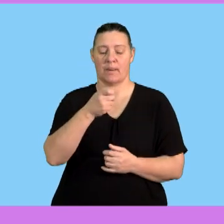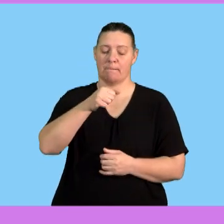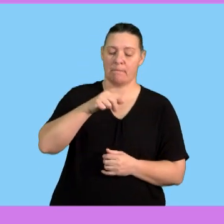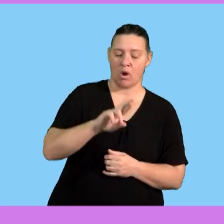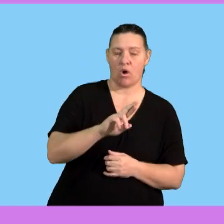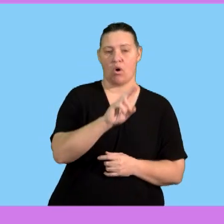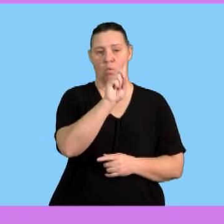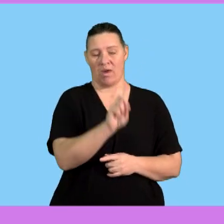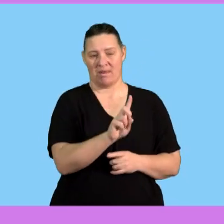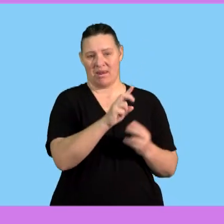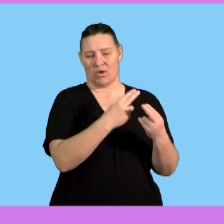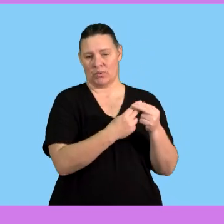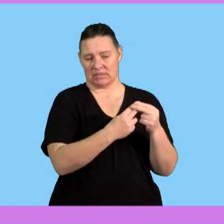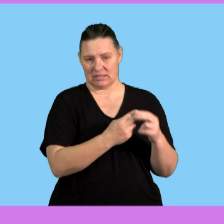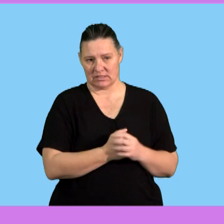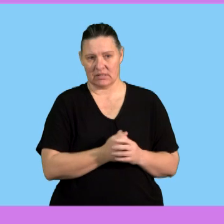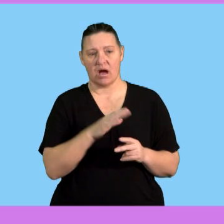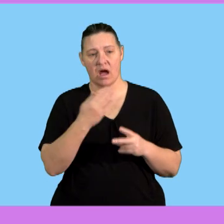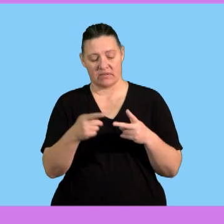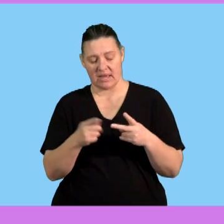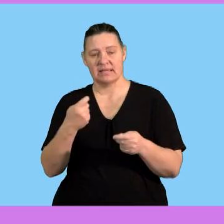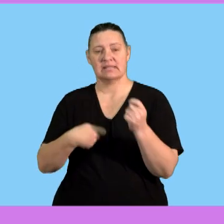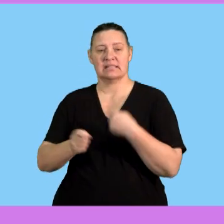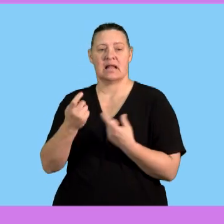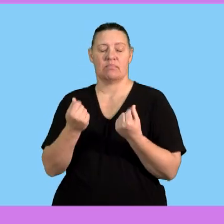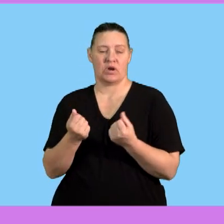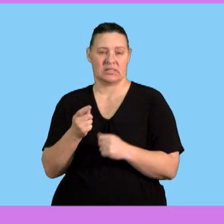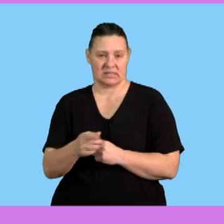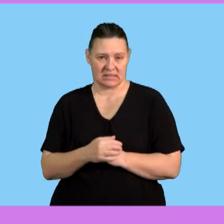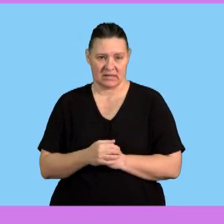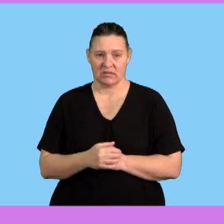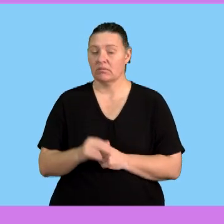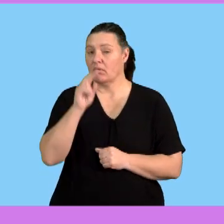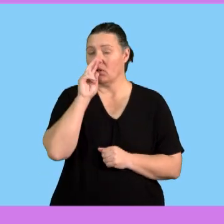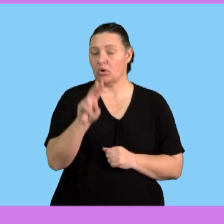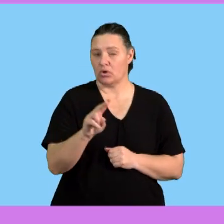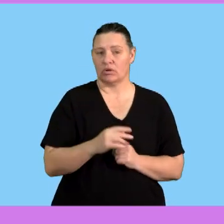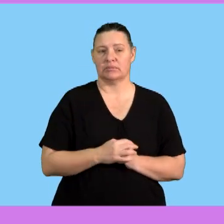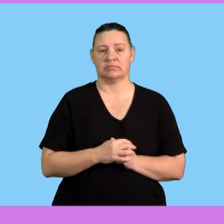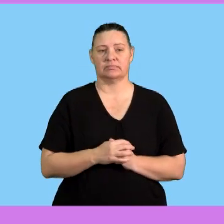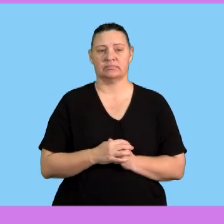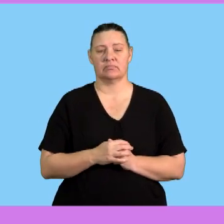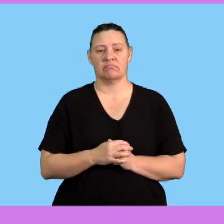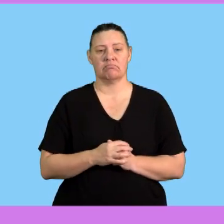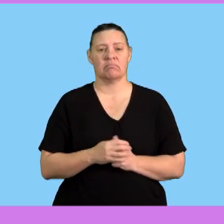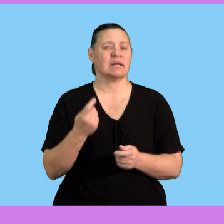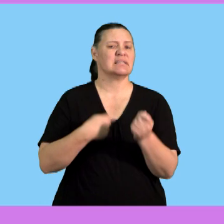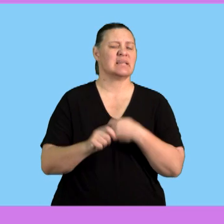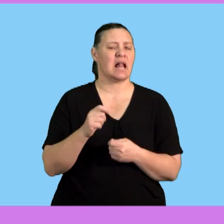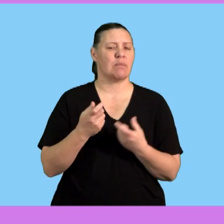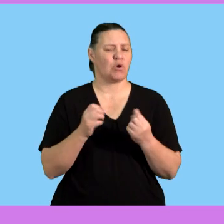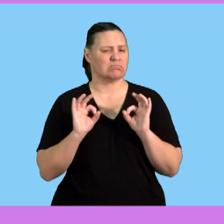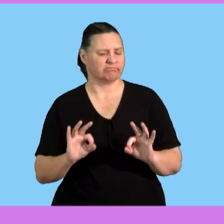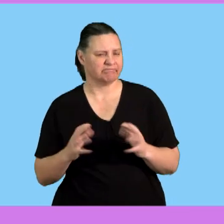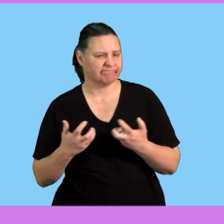unit. After cost price, we're going to selling price, where we are going to look at determining a suitable selling